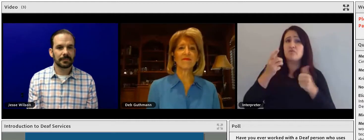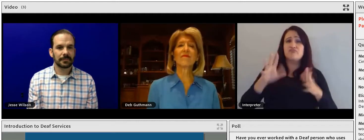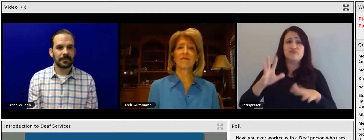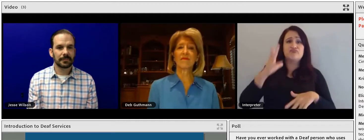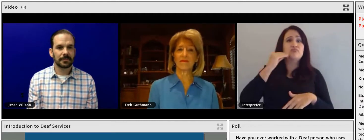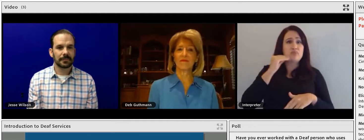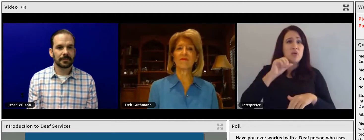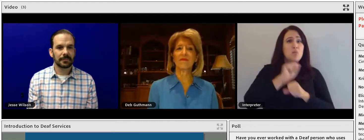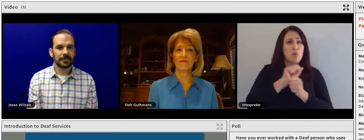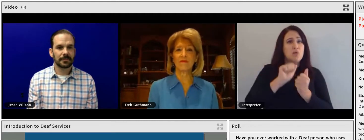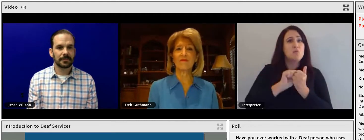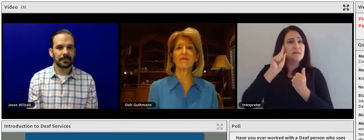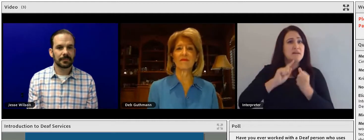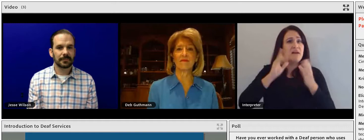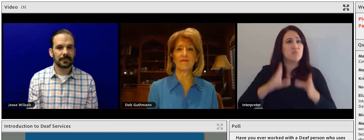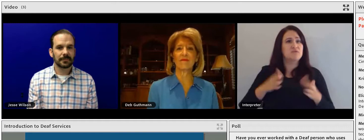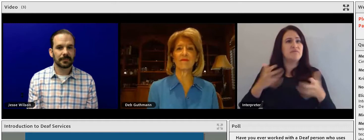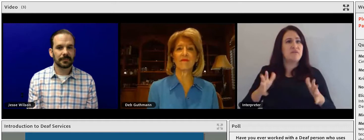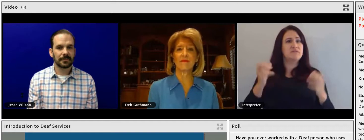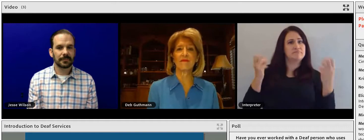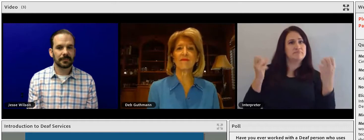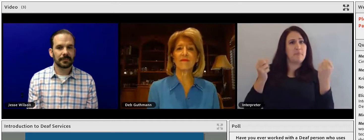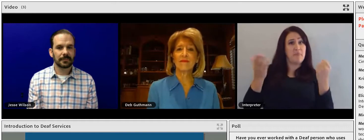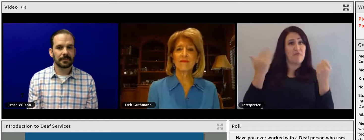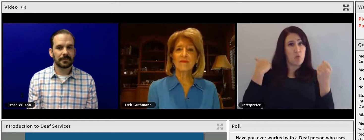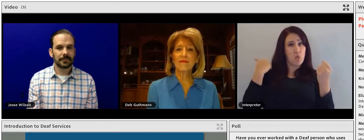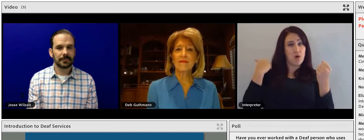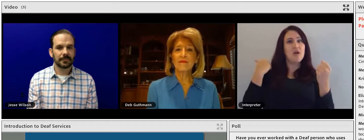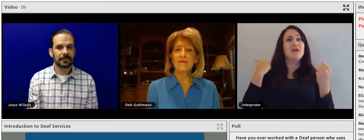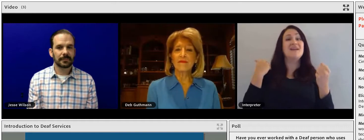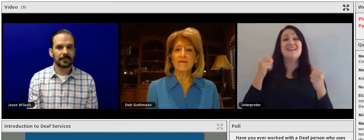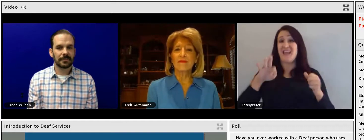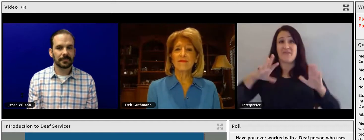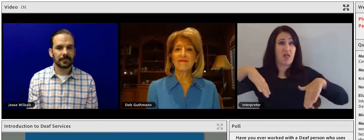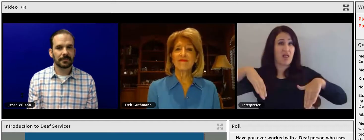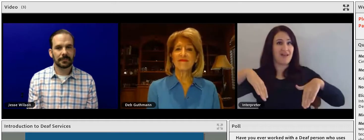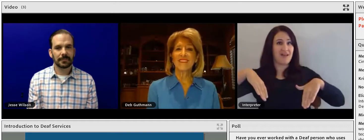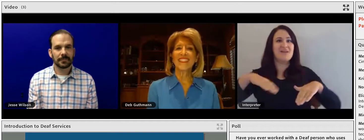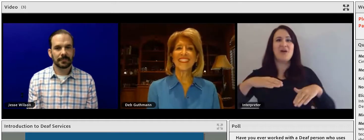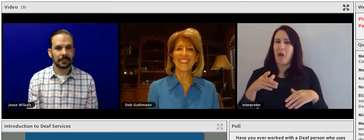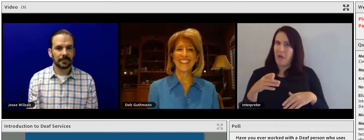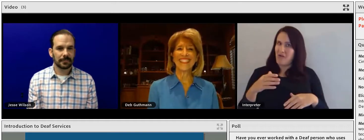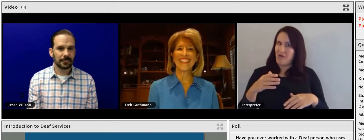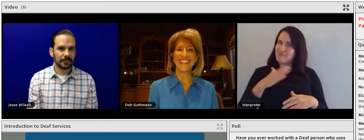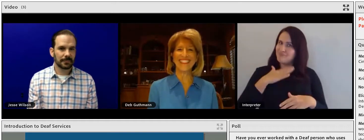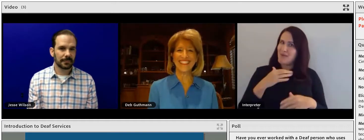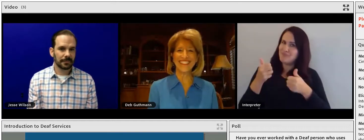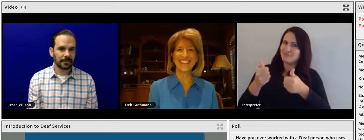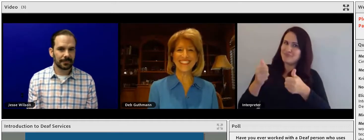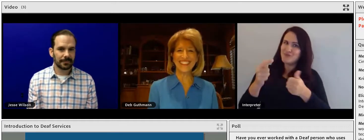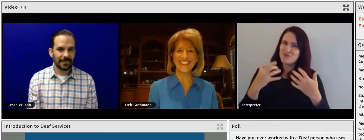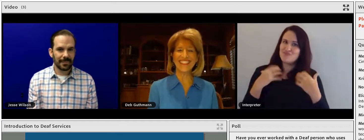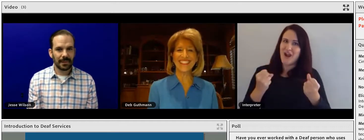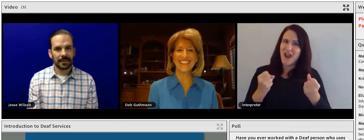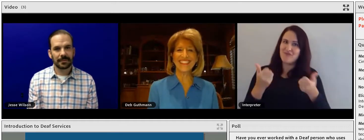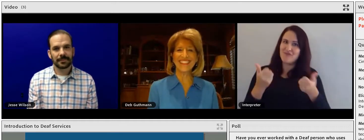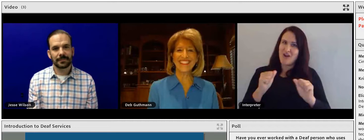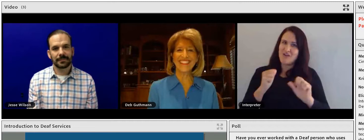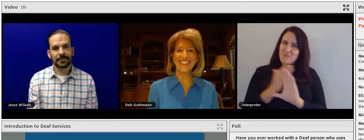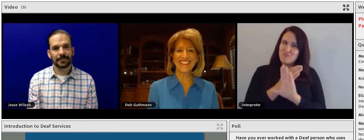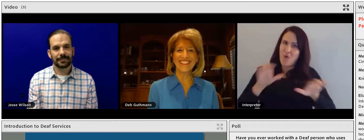person who uses ASL before. For those of you who haven't, way to go being brave and looking to be proactive